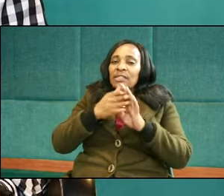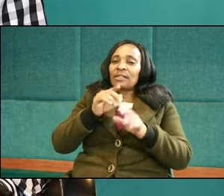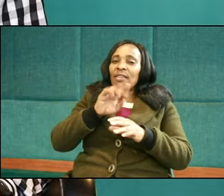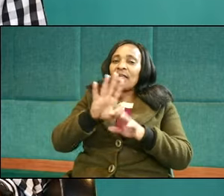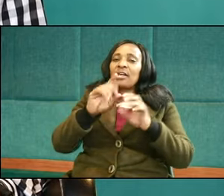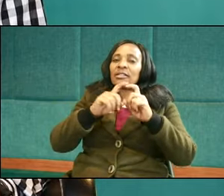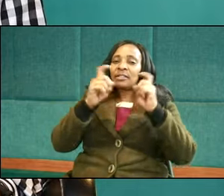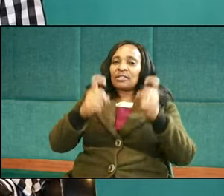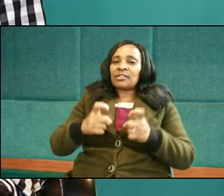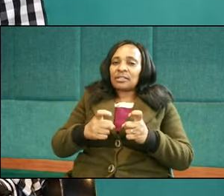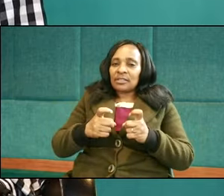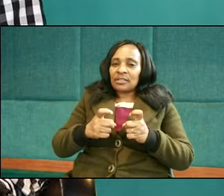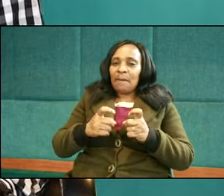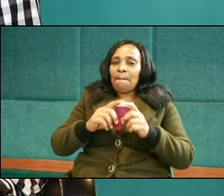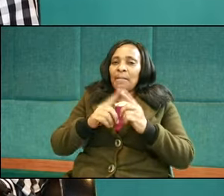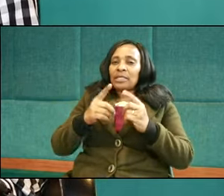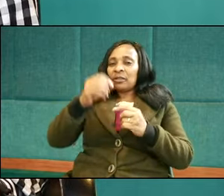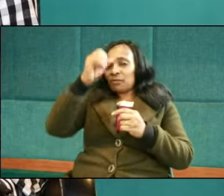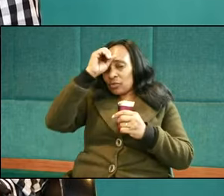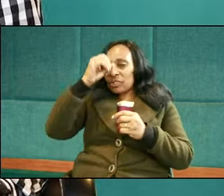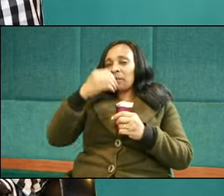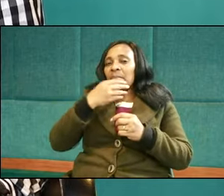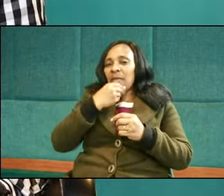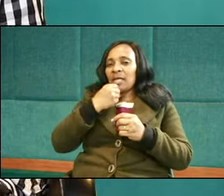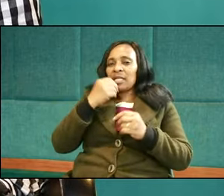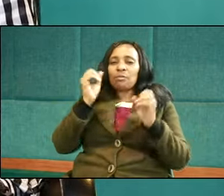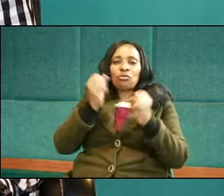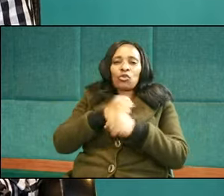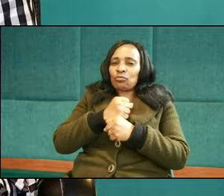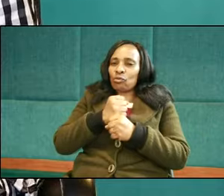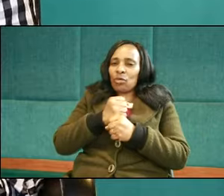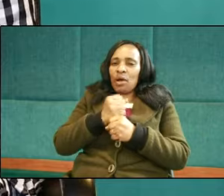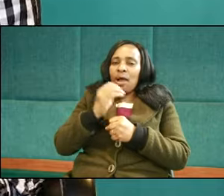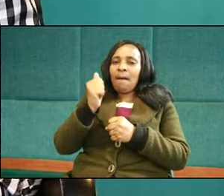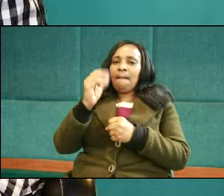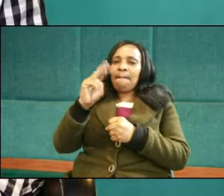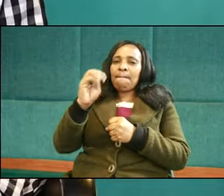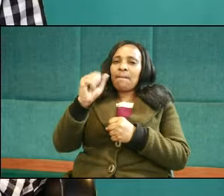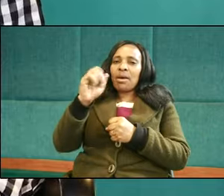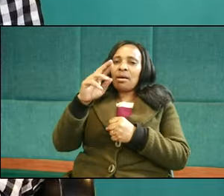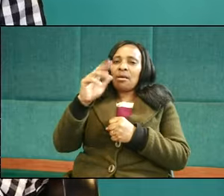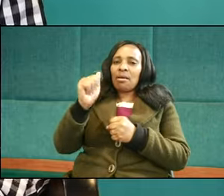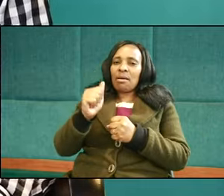not. I'd like to invite Shamala to say a closing word of prayer for us.